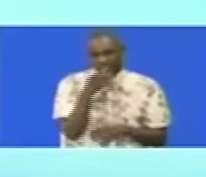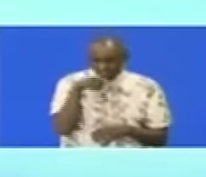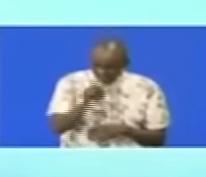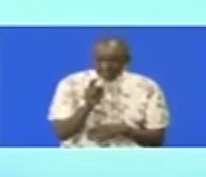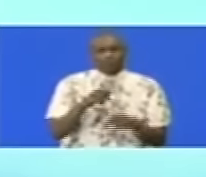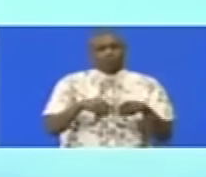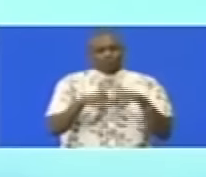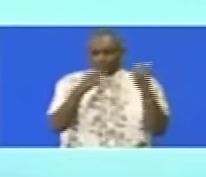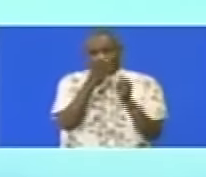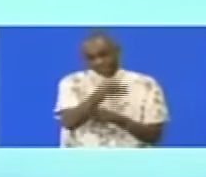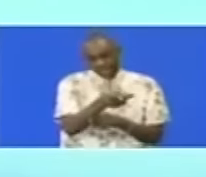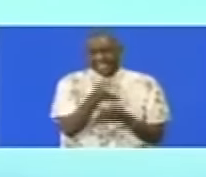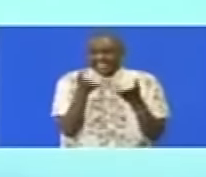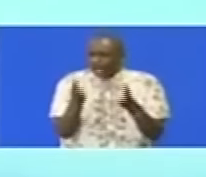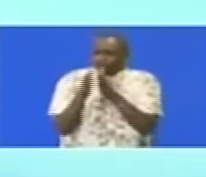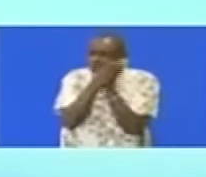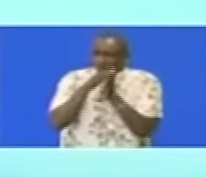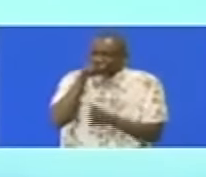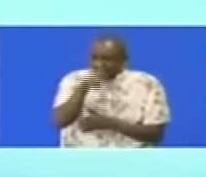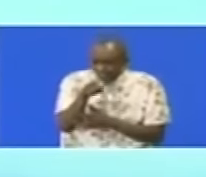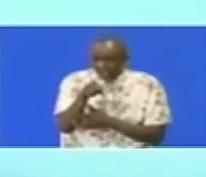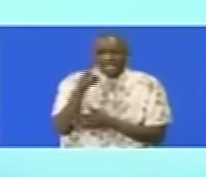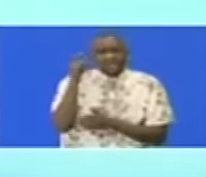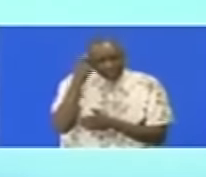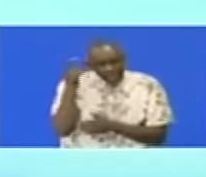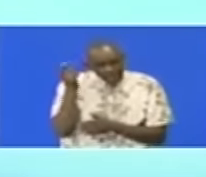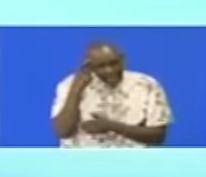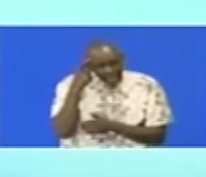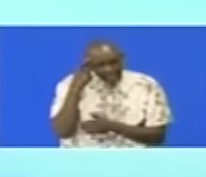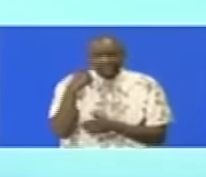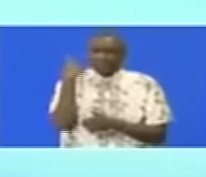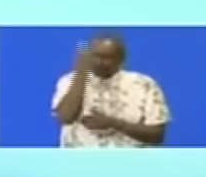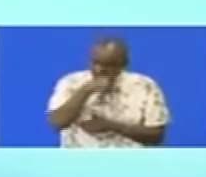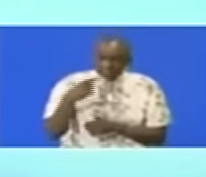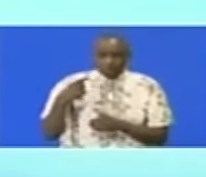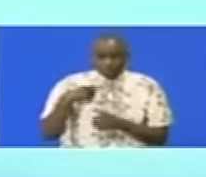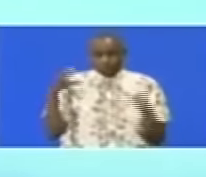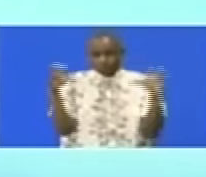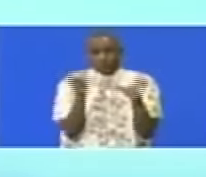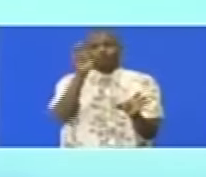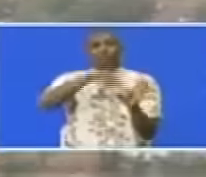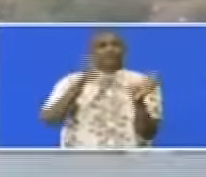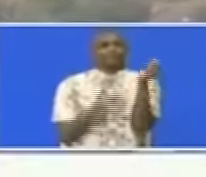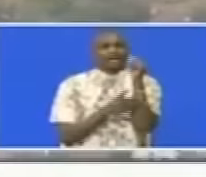of terror. KTN's Dennis Onsarigo now takes a look at the face of radicalization.